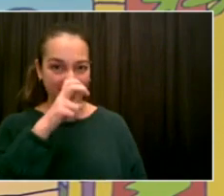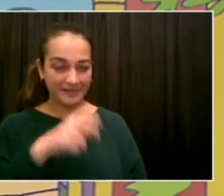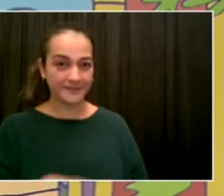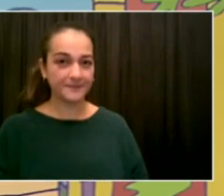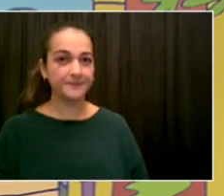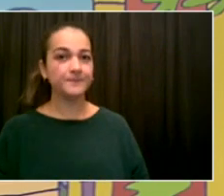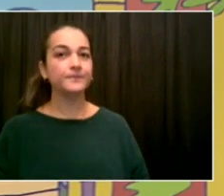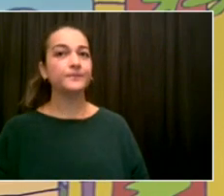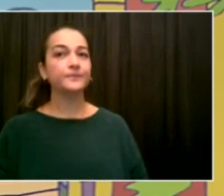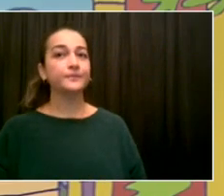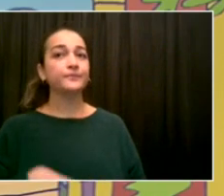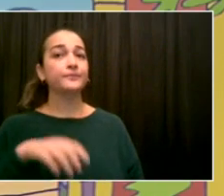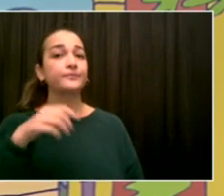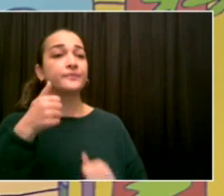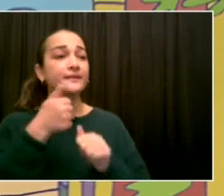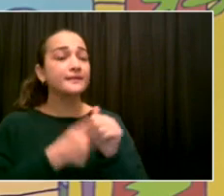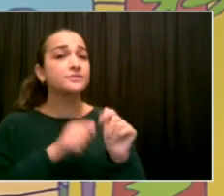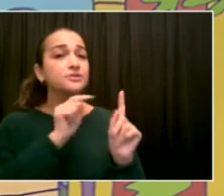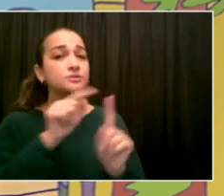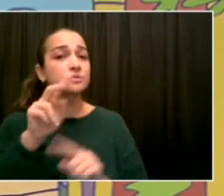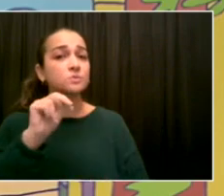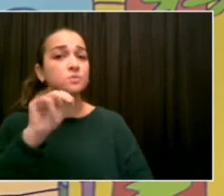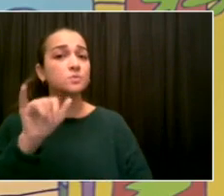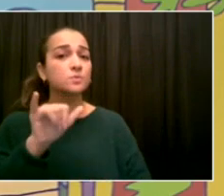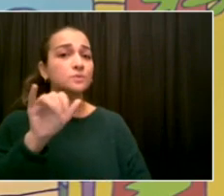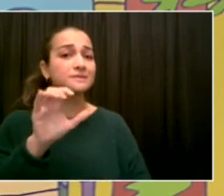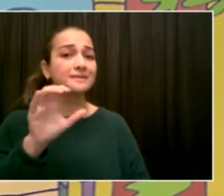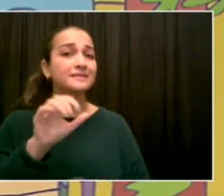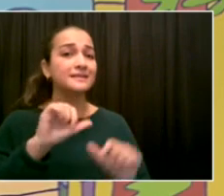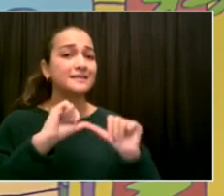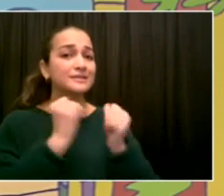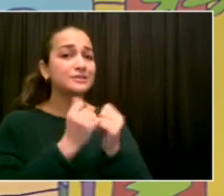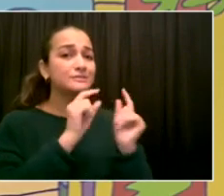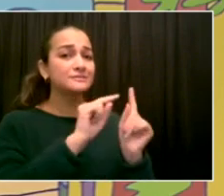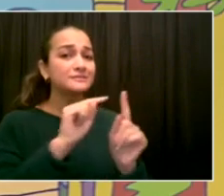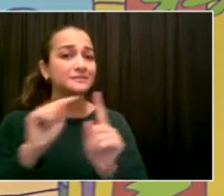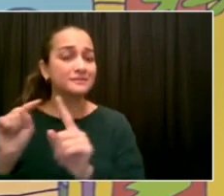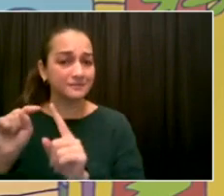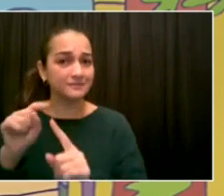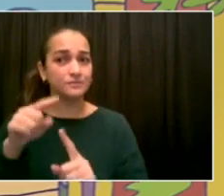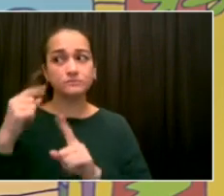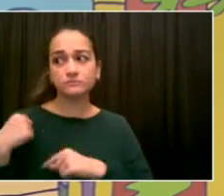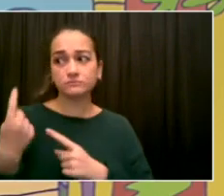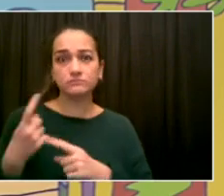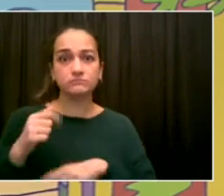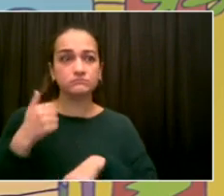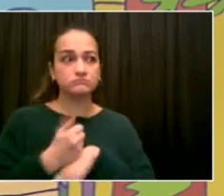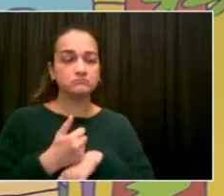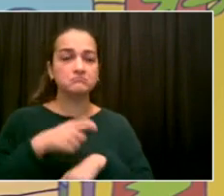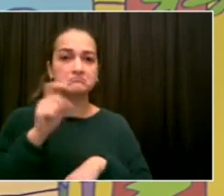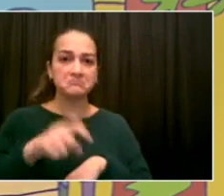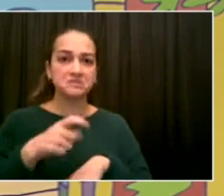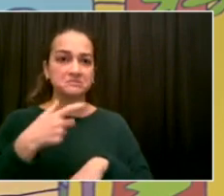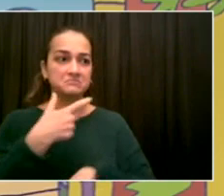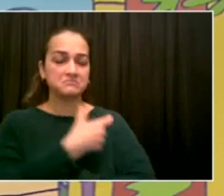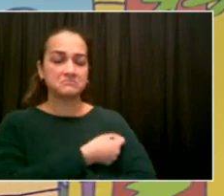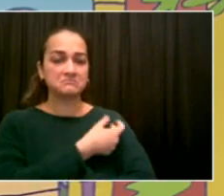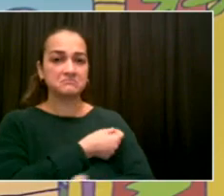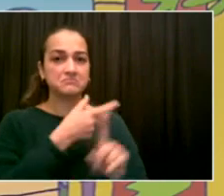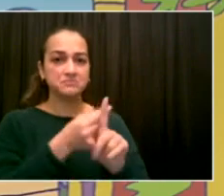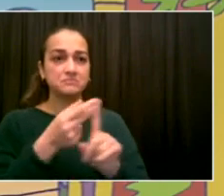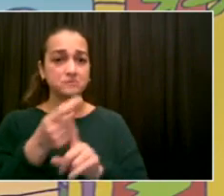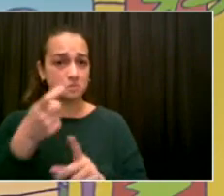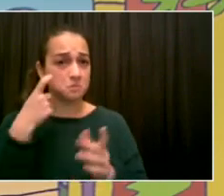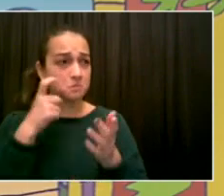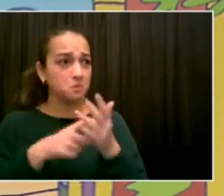an uptick in the number of city employees getting vaccinated. Yeah, we're seeing, Elizabeth, we're seeing movement, but I